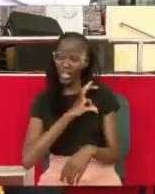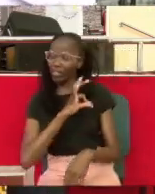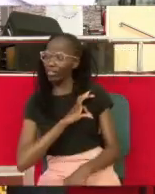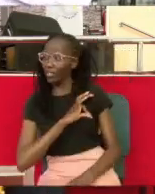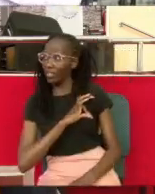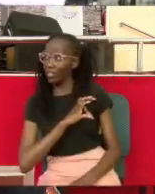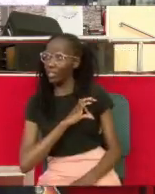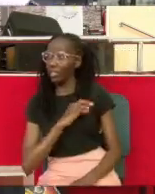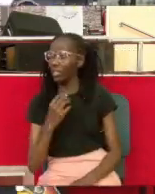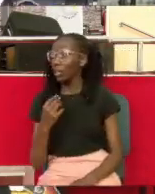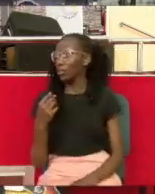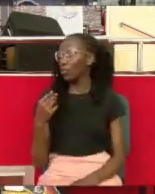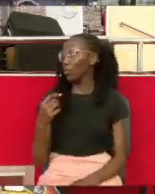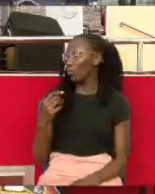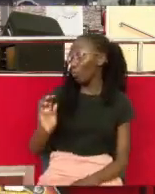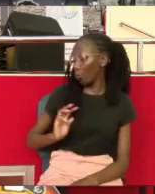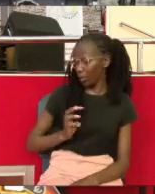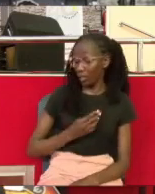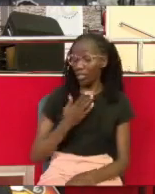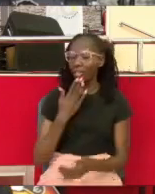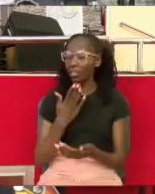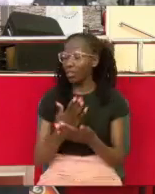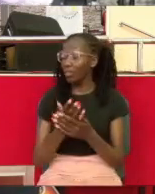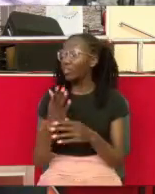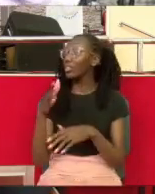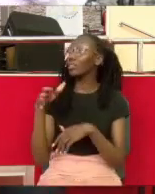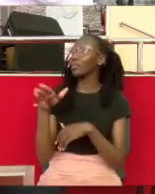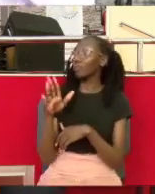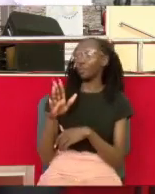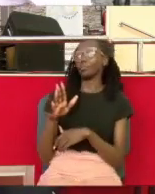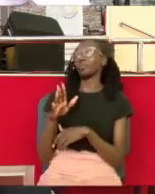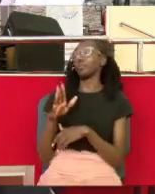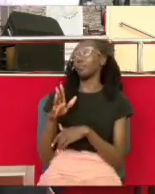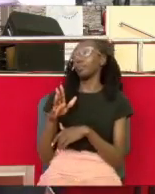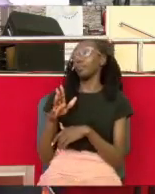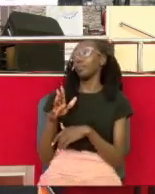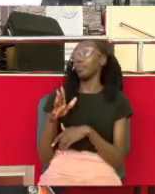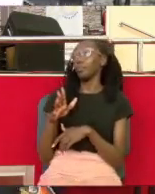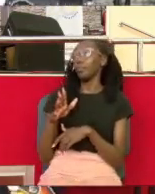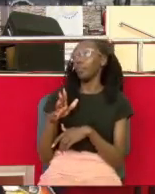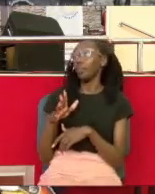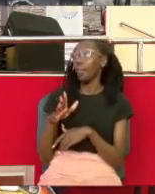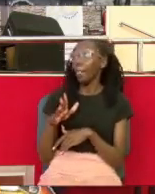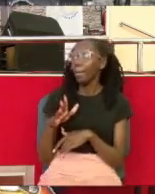for us to be able to be grateful to God for His grace